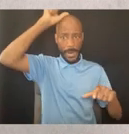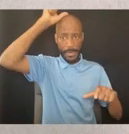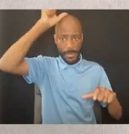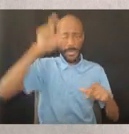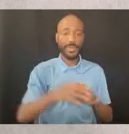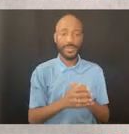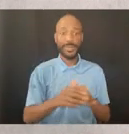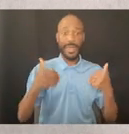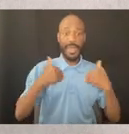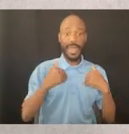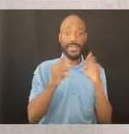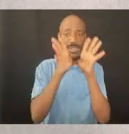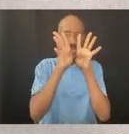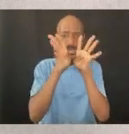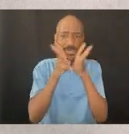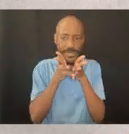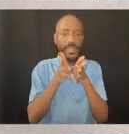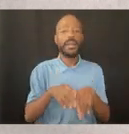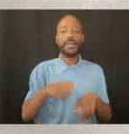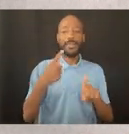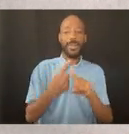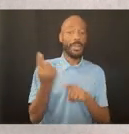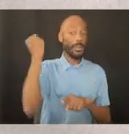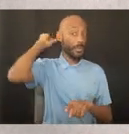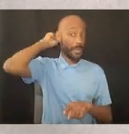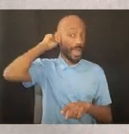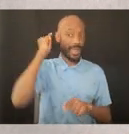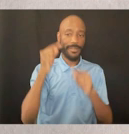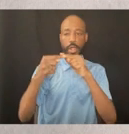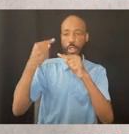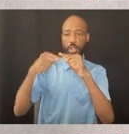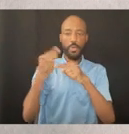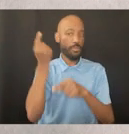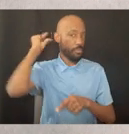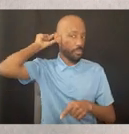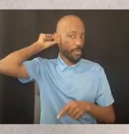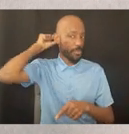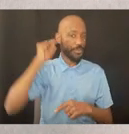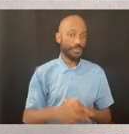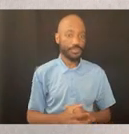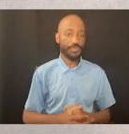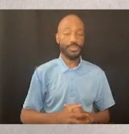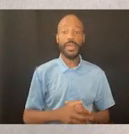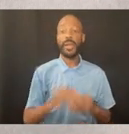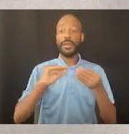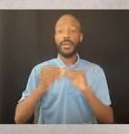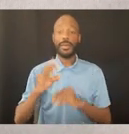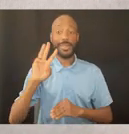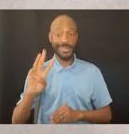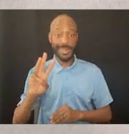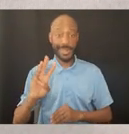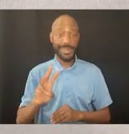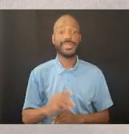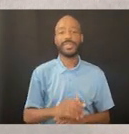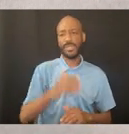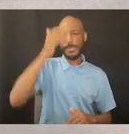back of the head. In number 6, the tire valve extends from the tip of the nose, and there is a frill from ear to